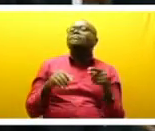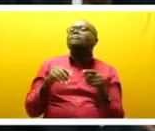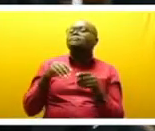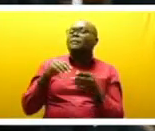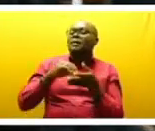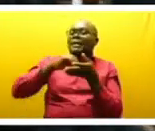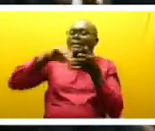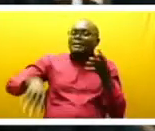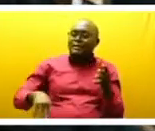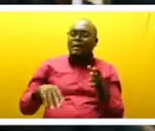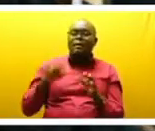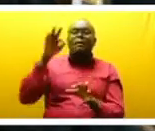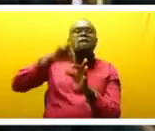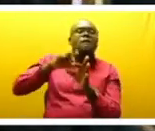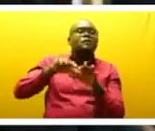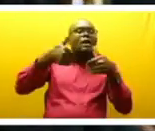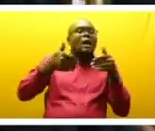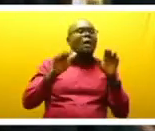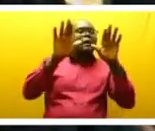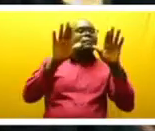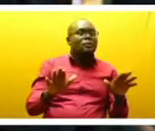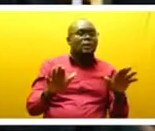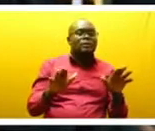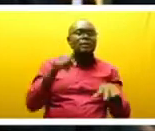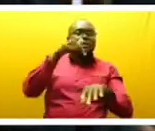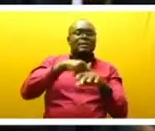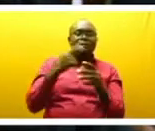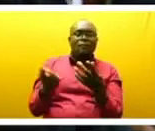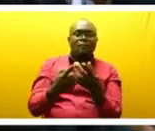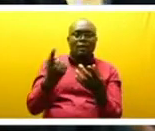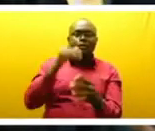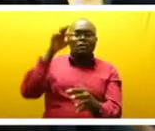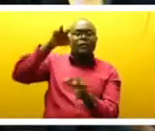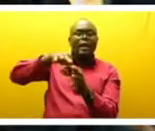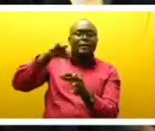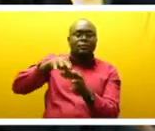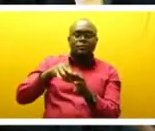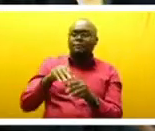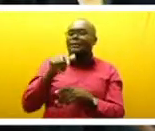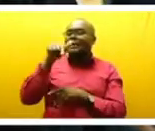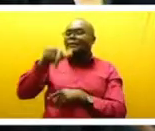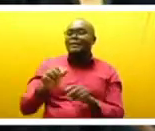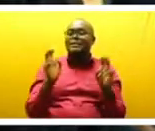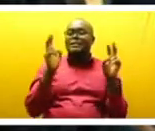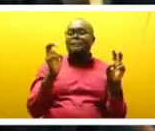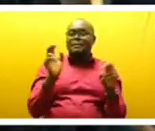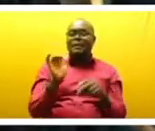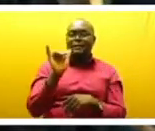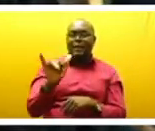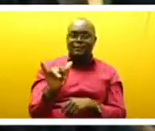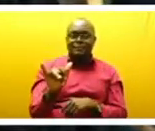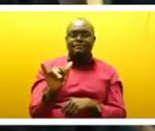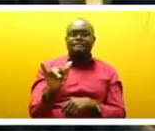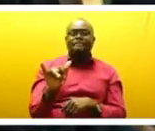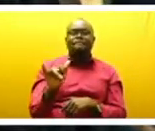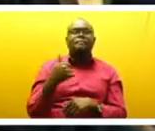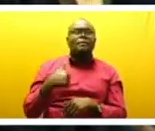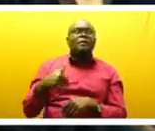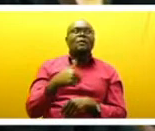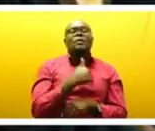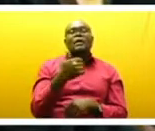votes in the counts of the election. This is a matter that we